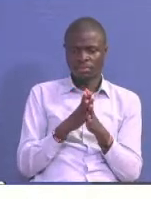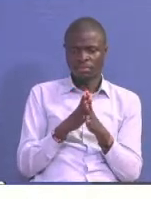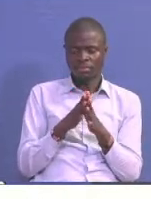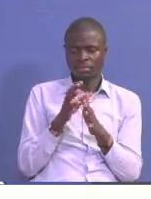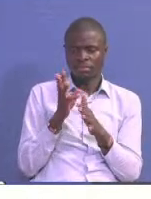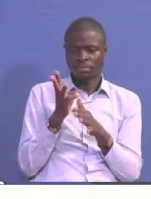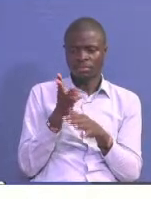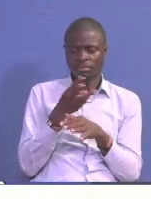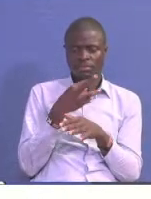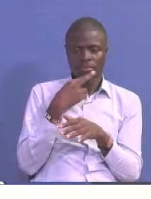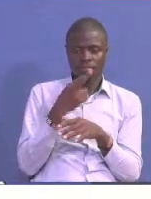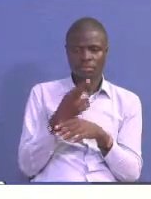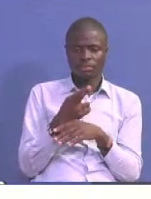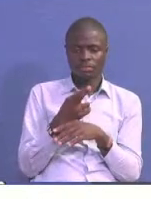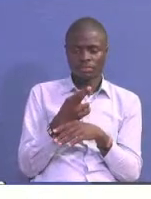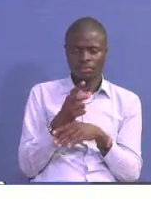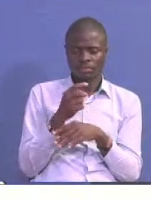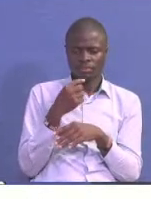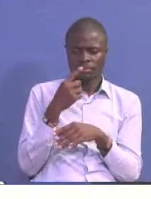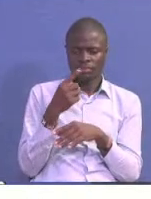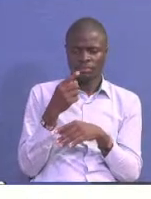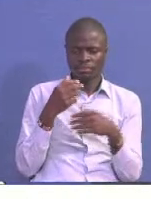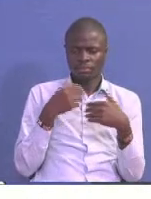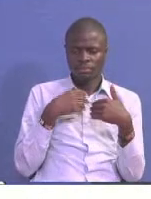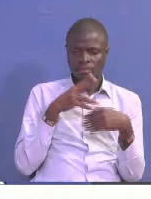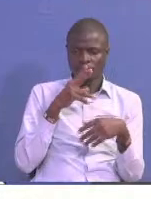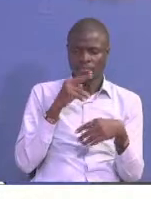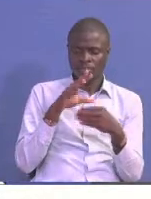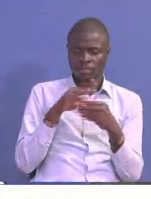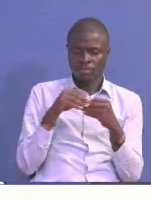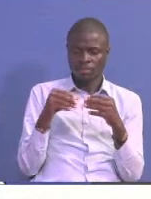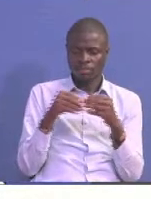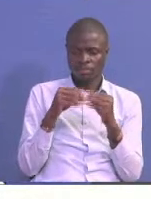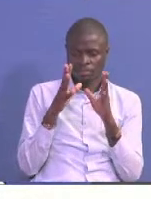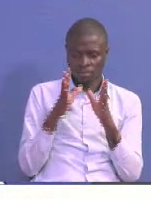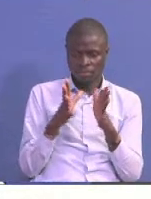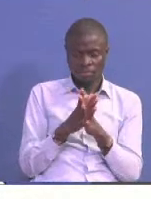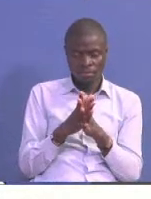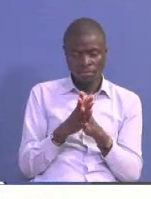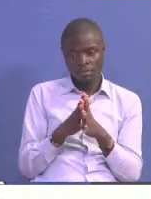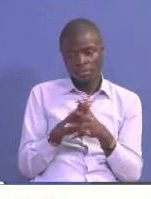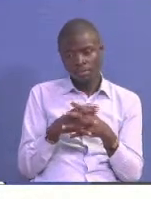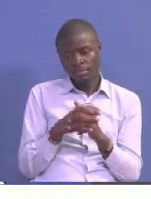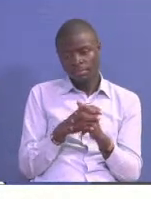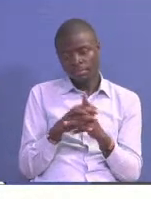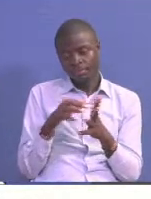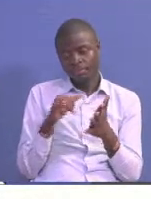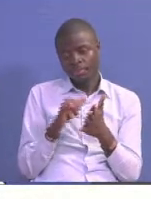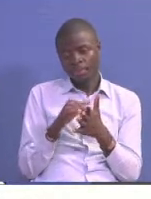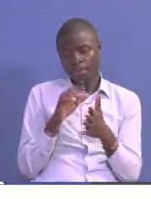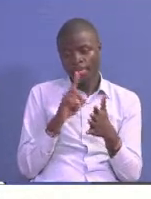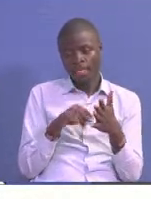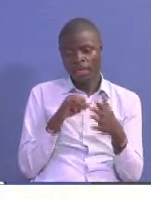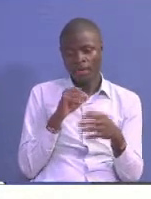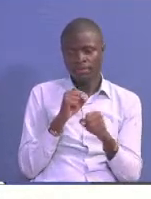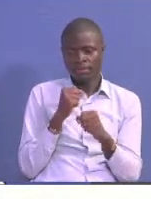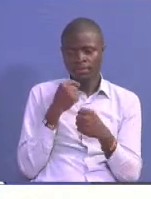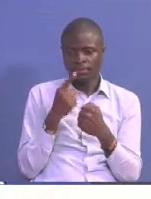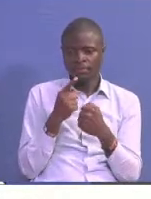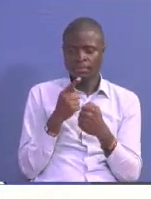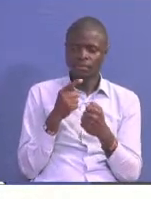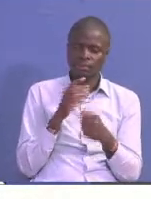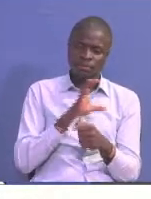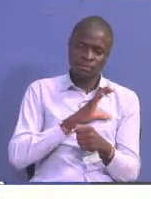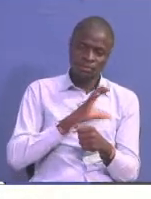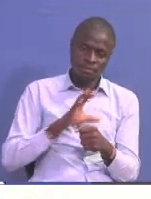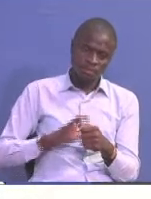we can say we have become innovators. Yeah. So that's what I can say. Yes, yeah. Chancellor,